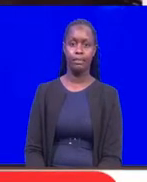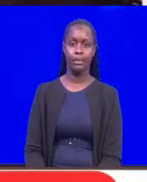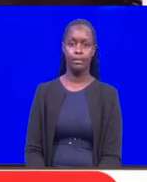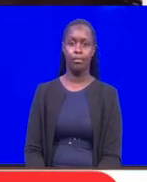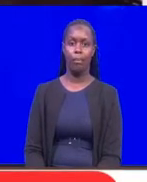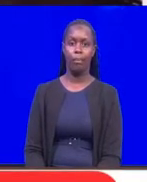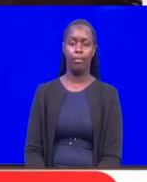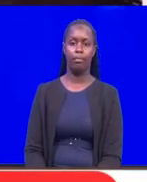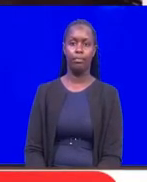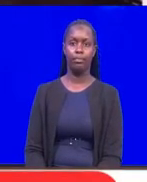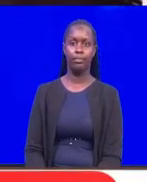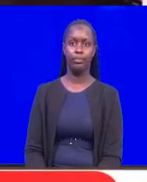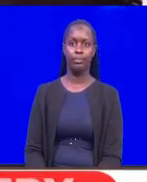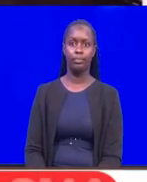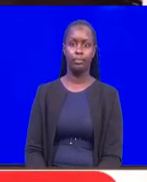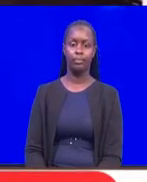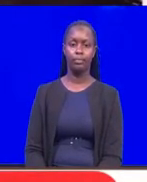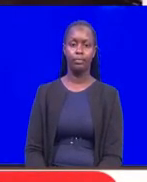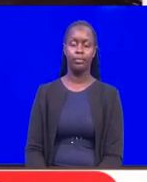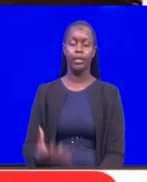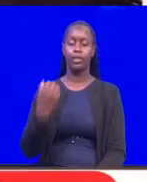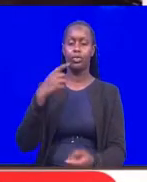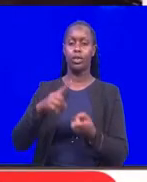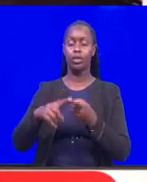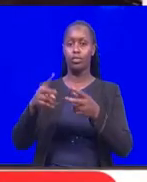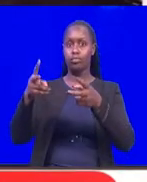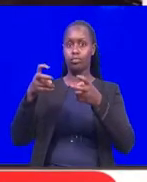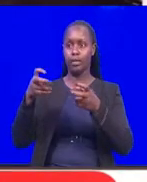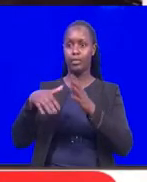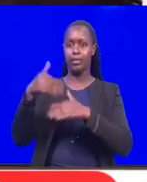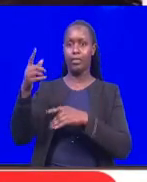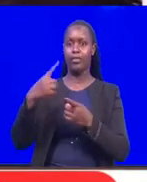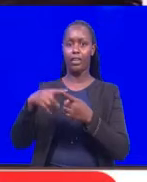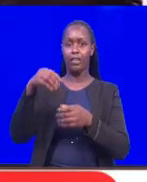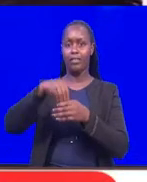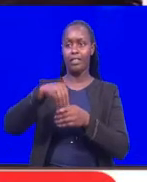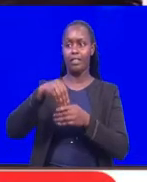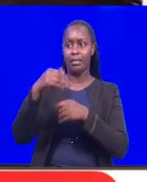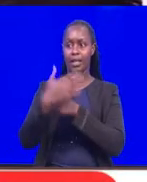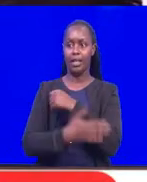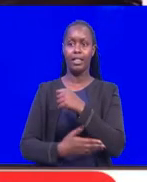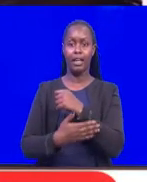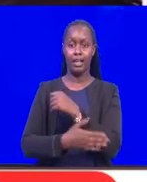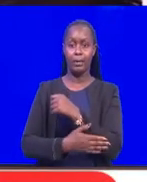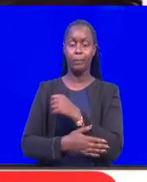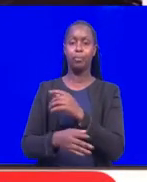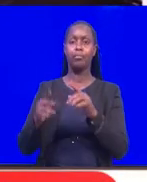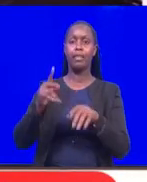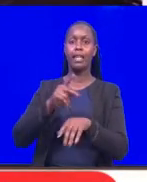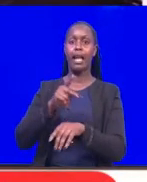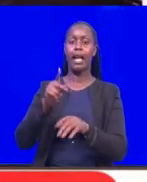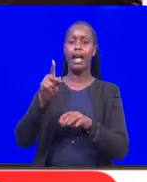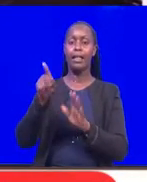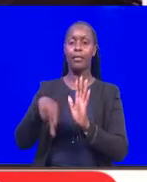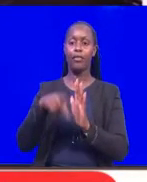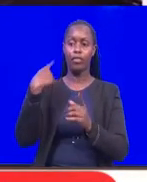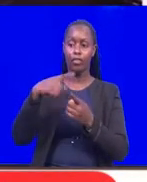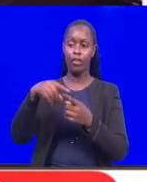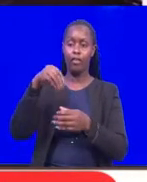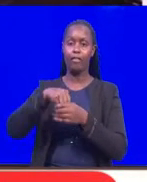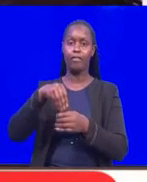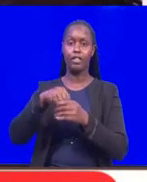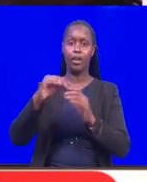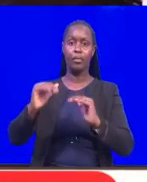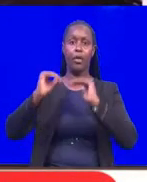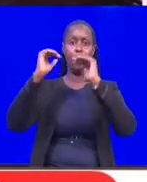Now, in a bid to attract foreign investment in the country, the Principal Secretary for State Department of Investment Promotion, Abubakar